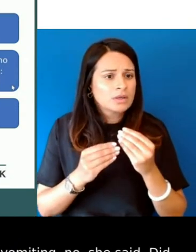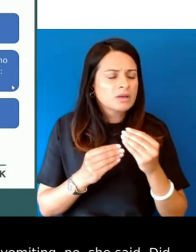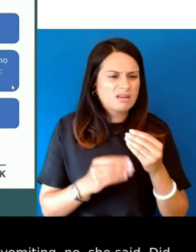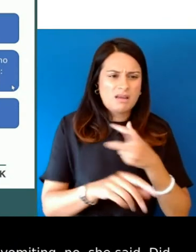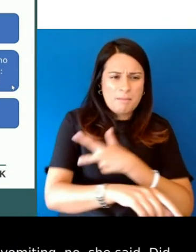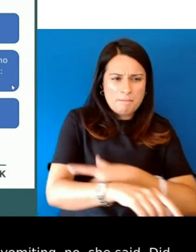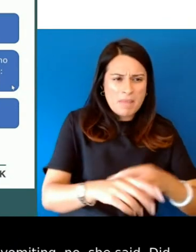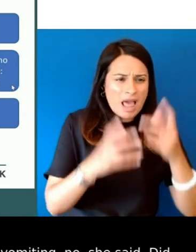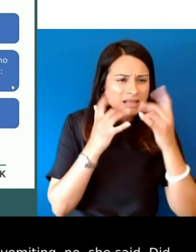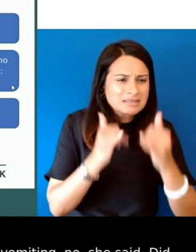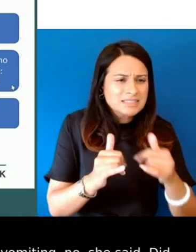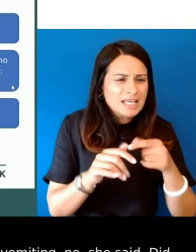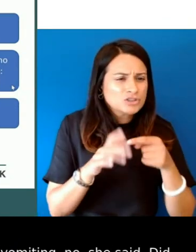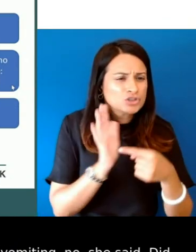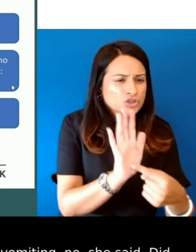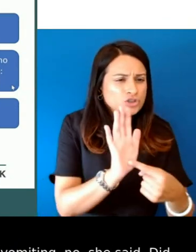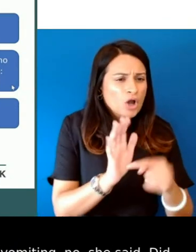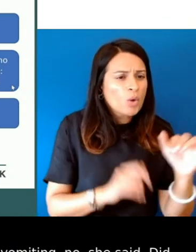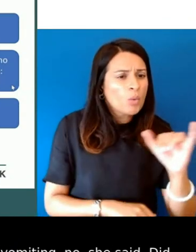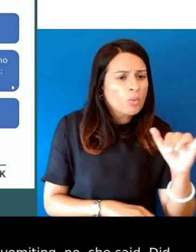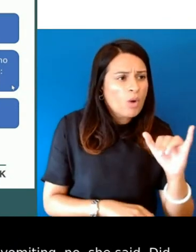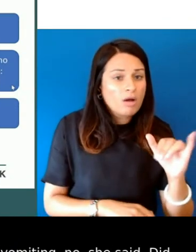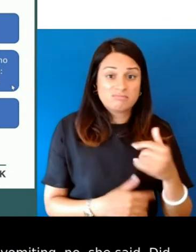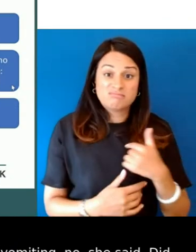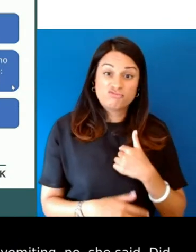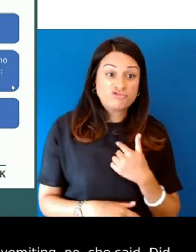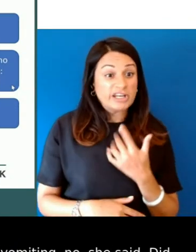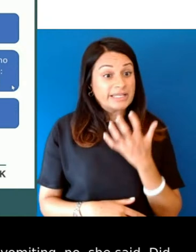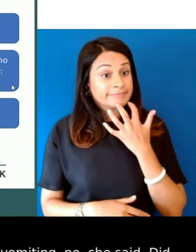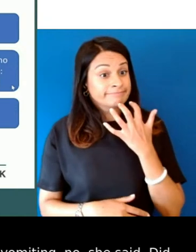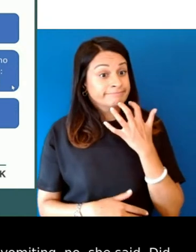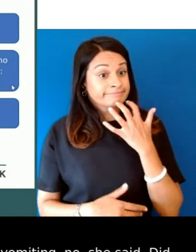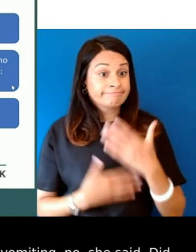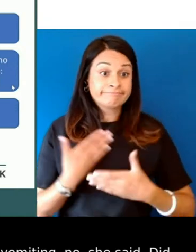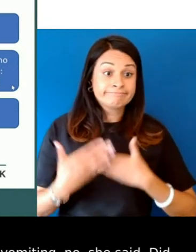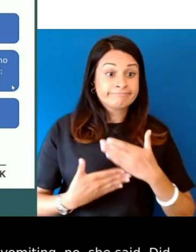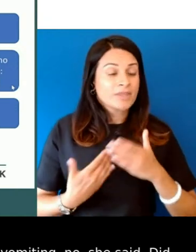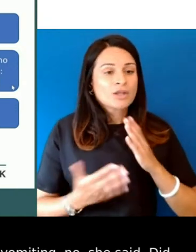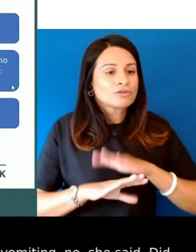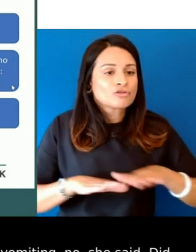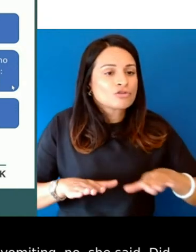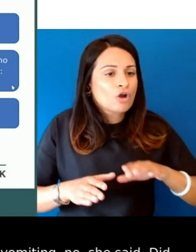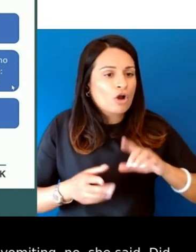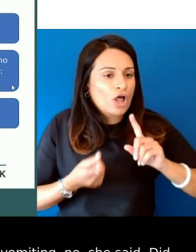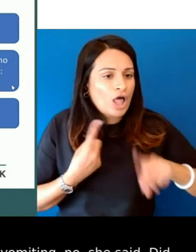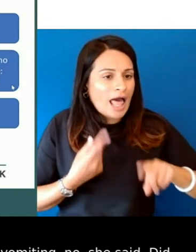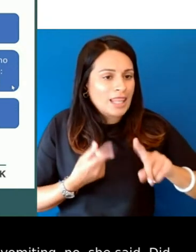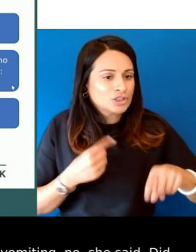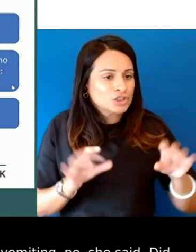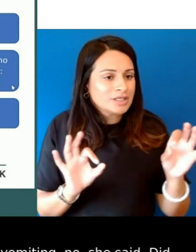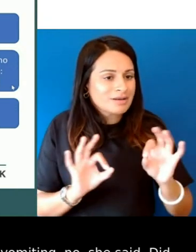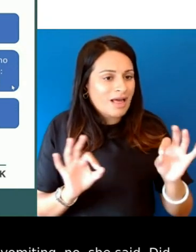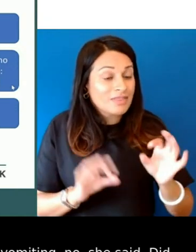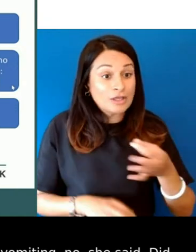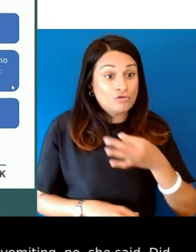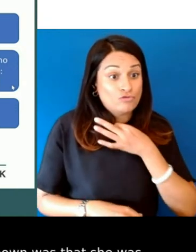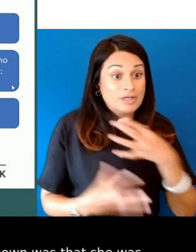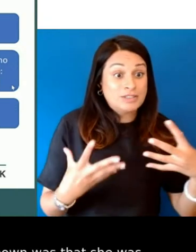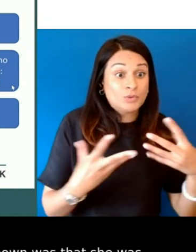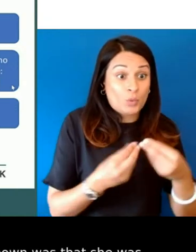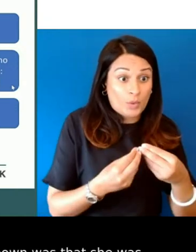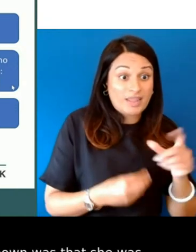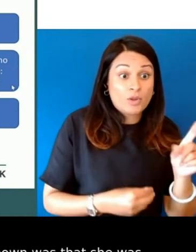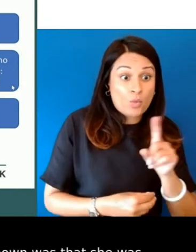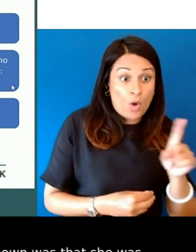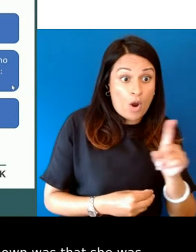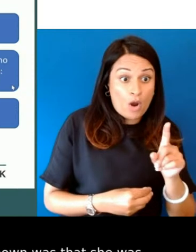she was sensitized to nuts but she wasn't truly allergic the risk we then had with that patient is because she cut them out of her